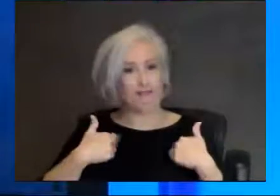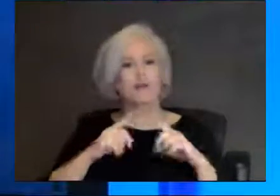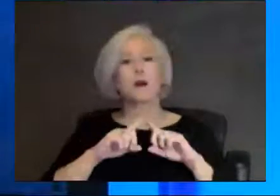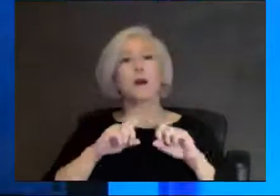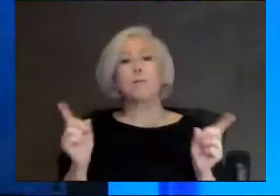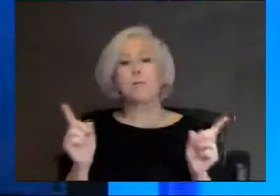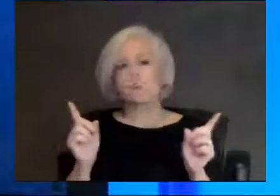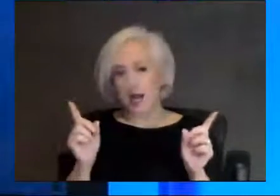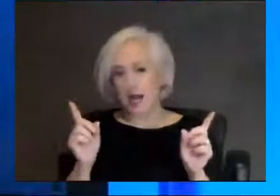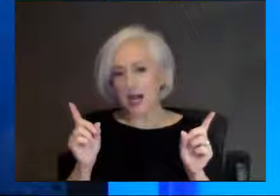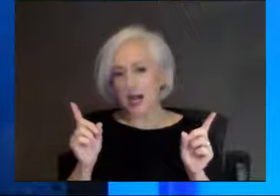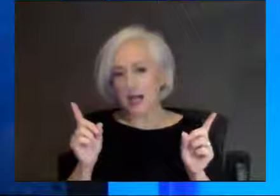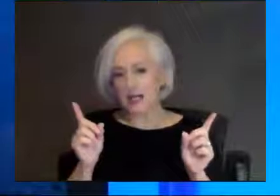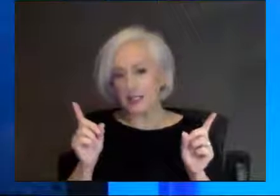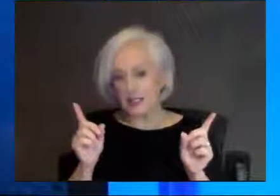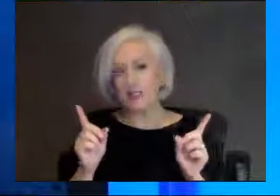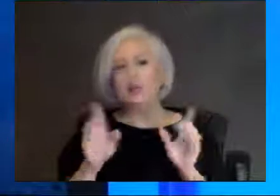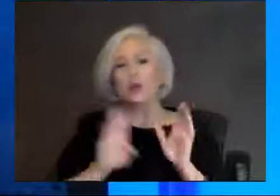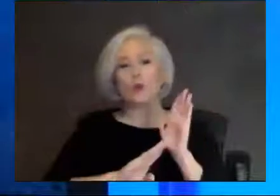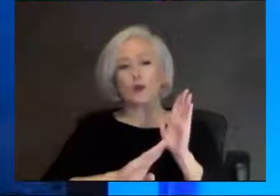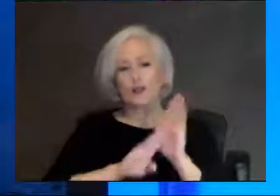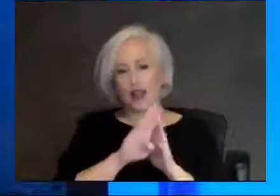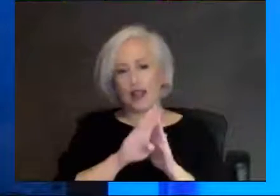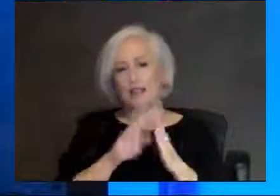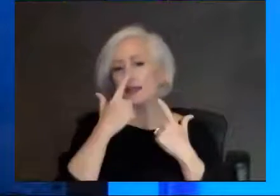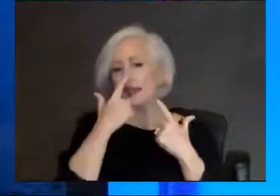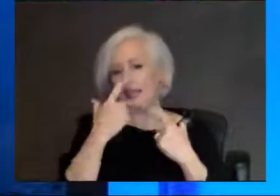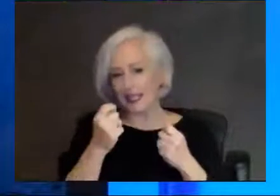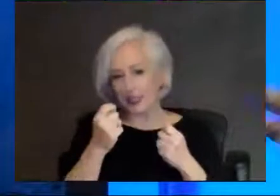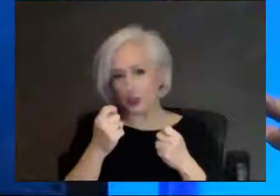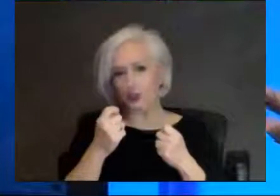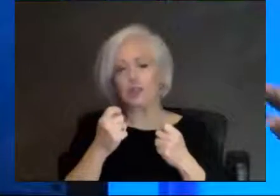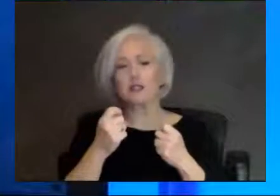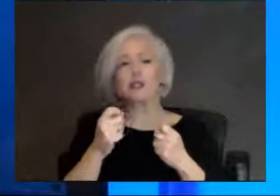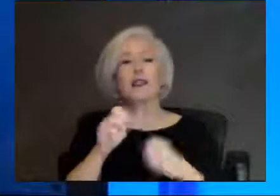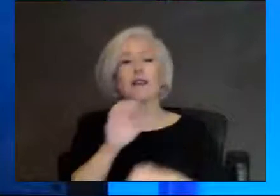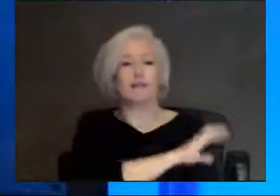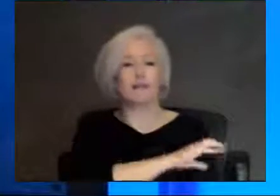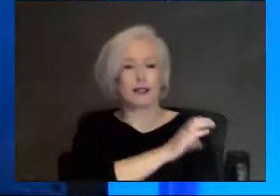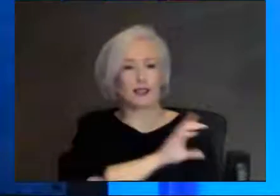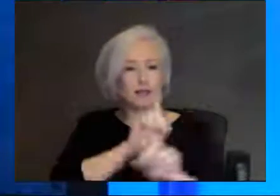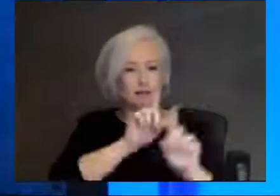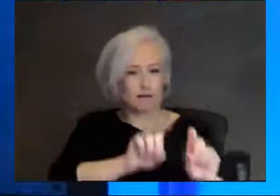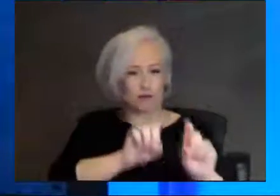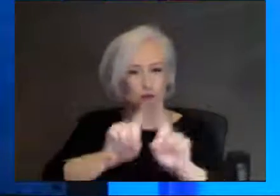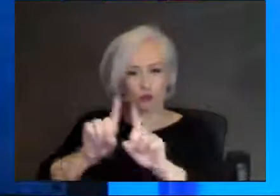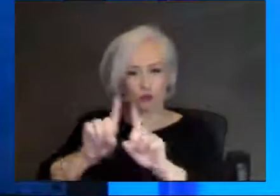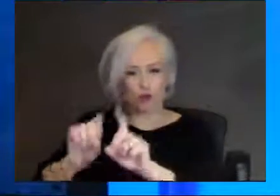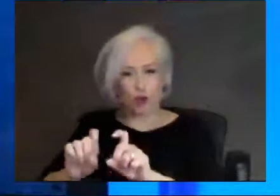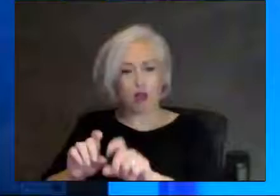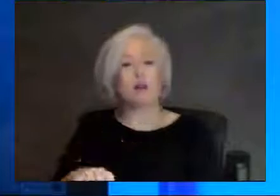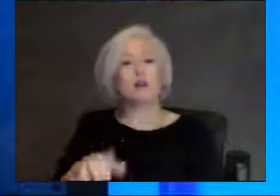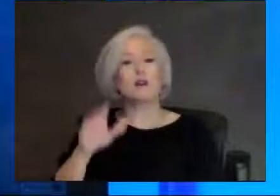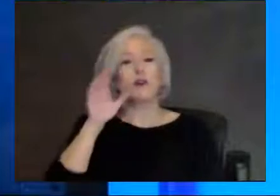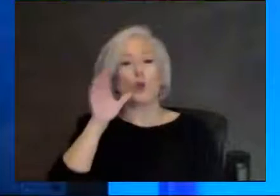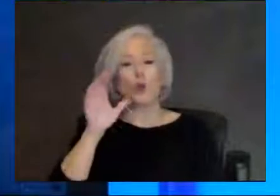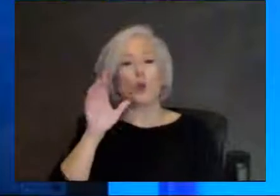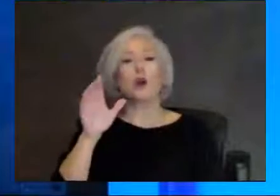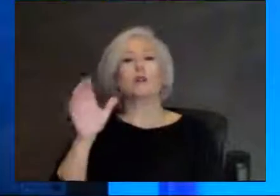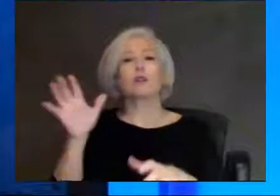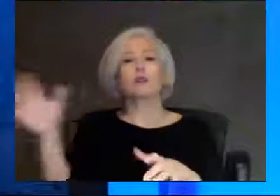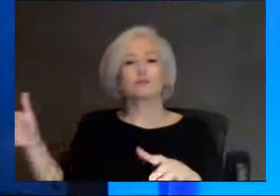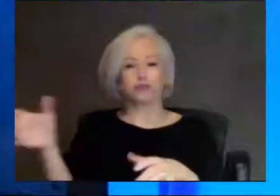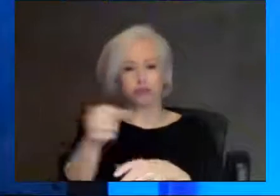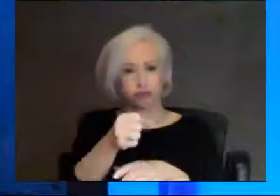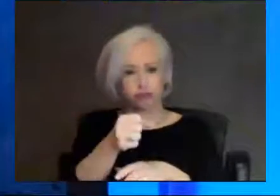formulating an interesting clinical trial. We're in planning it, where what we'll do is we'll get colon cancer patients, we'll enroll them in the trial, and we'll